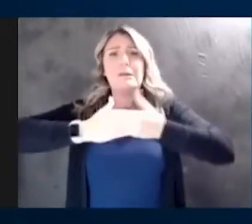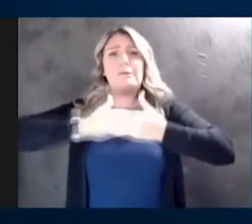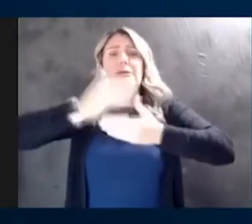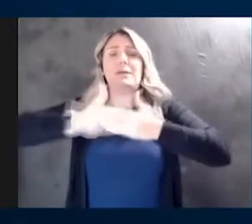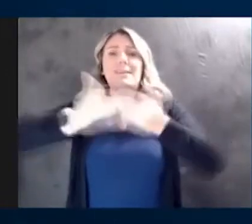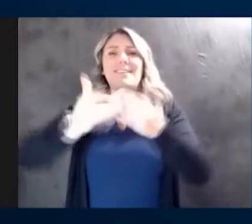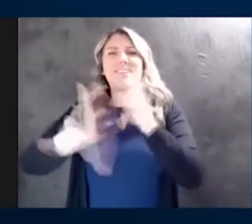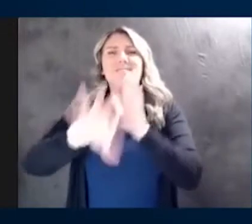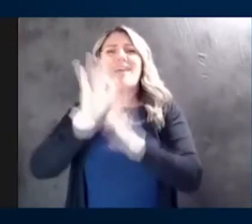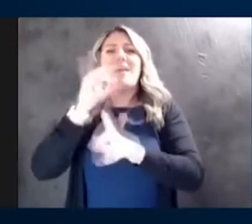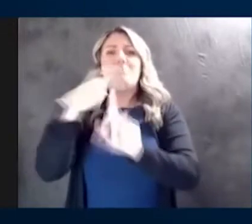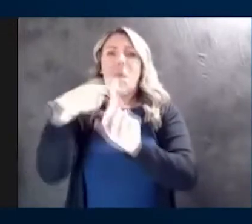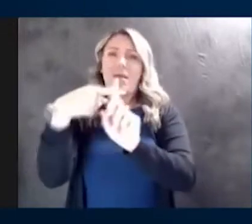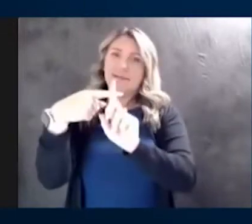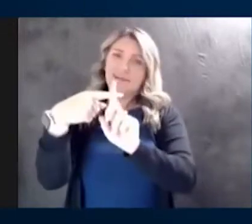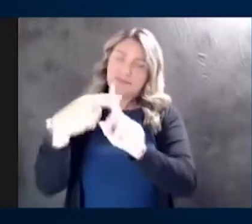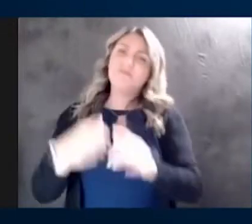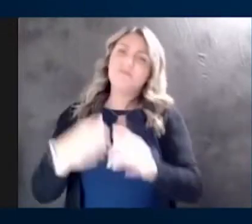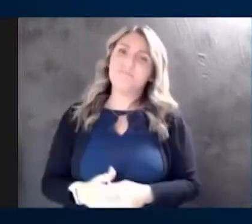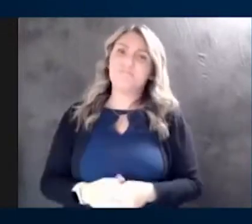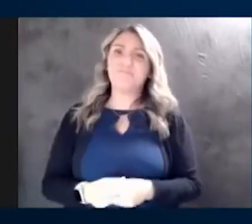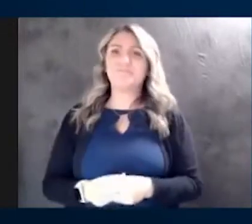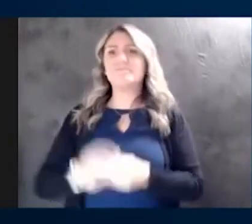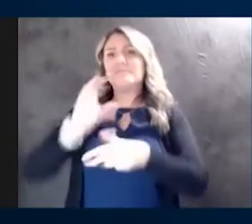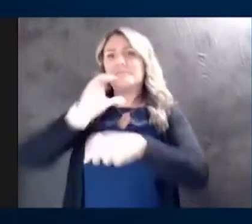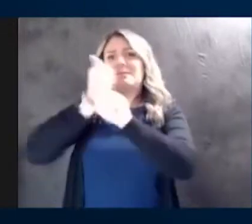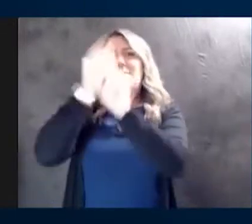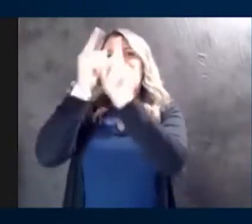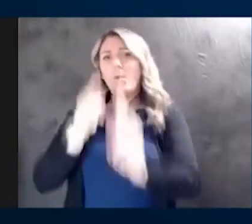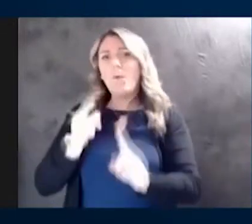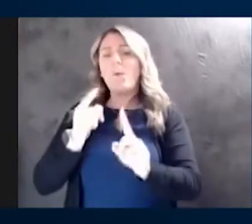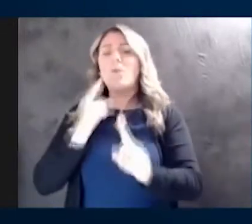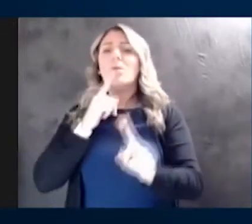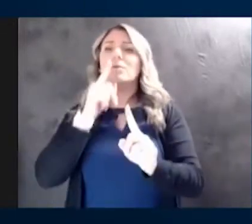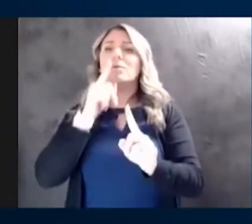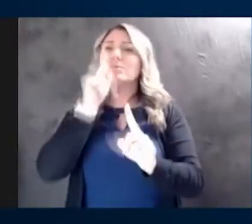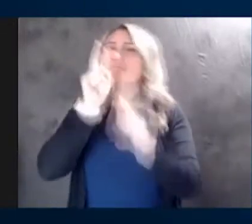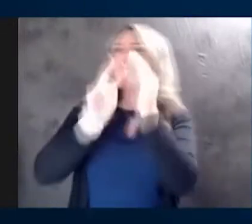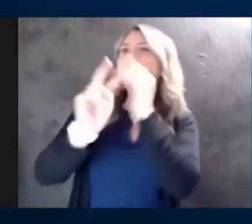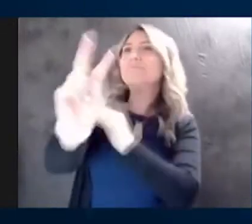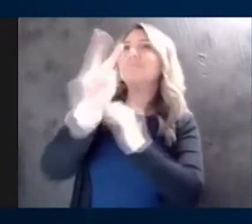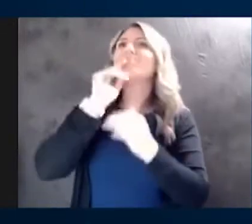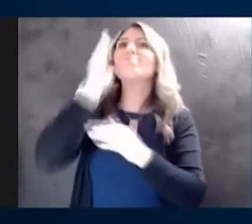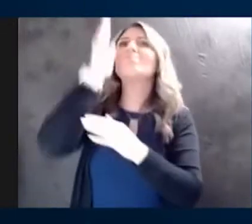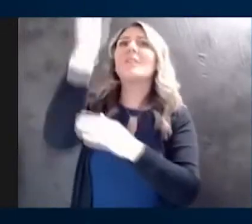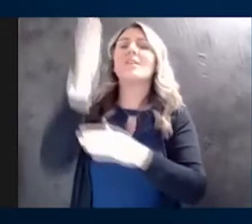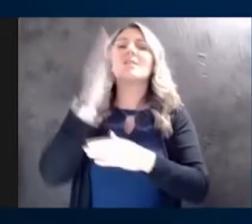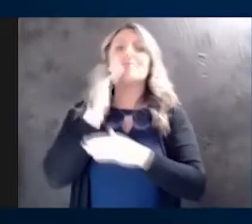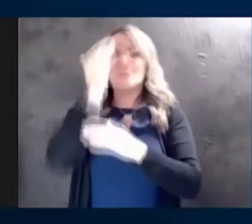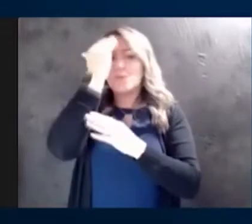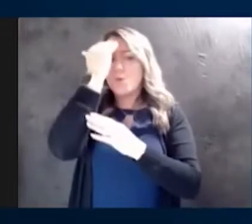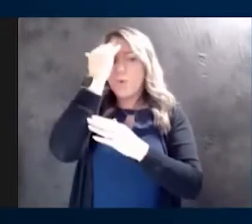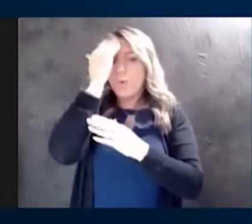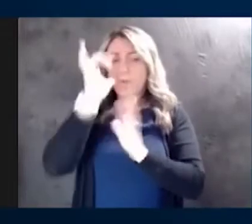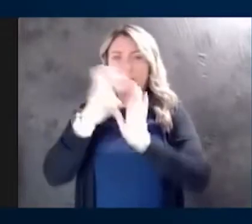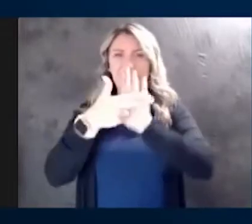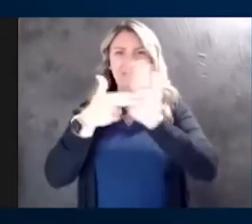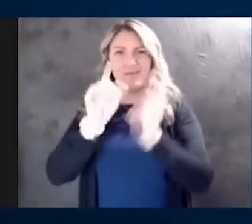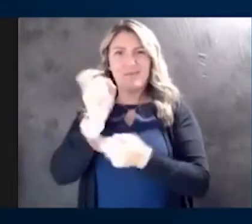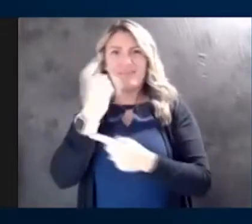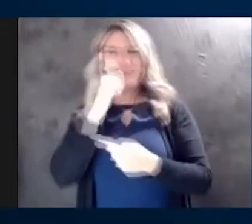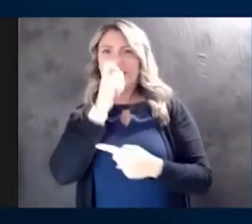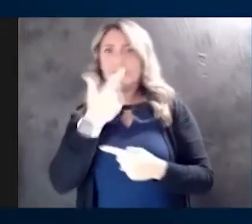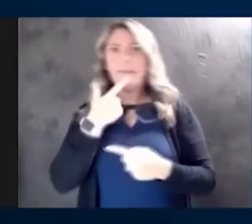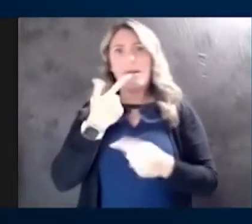positive and set goals, look forward, and know that diagnosis is not